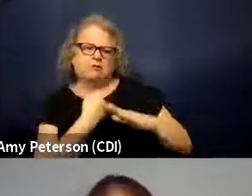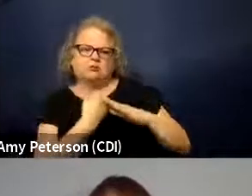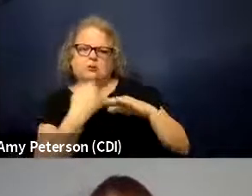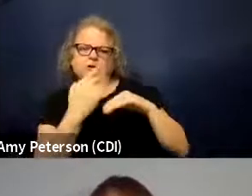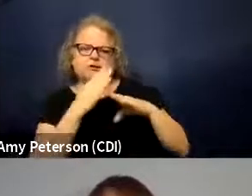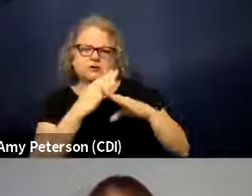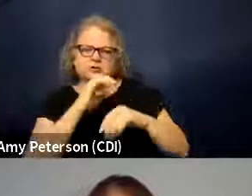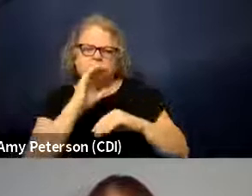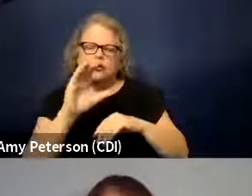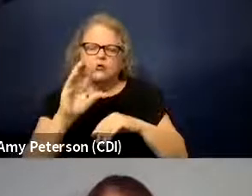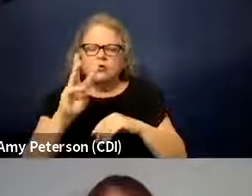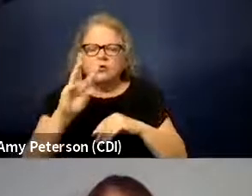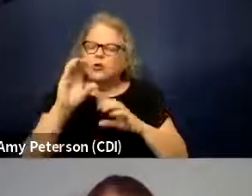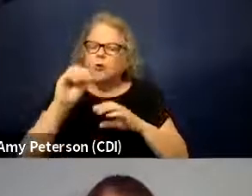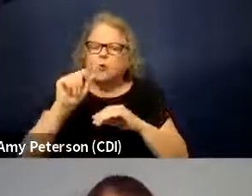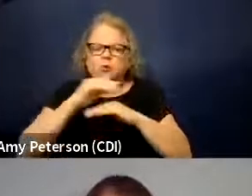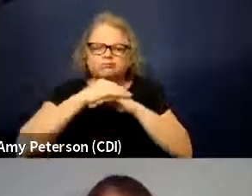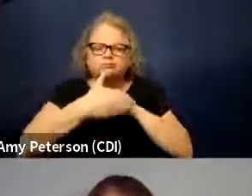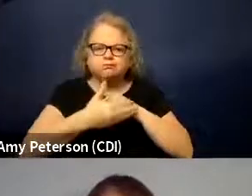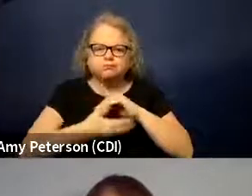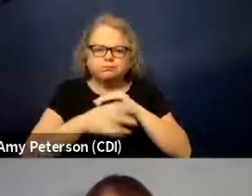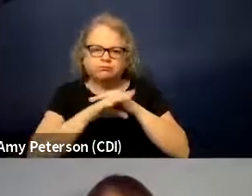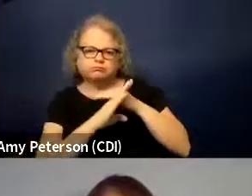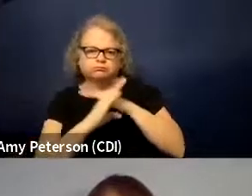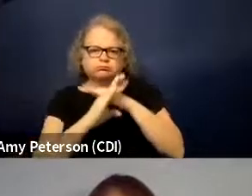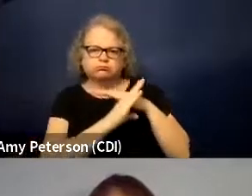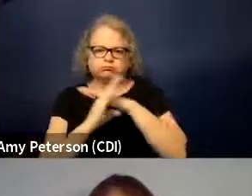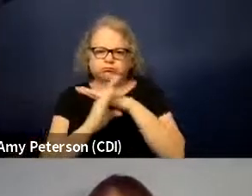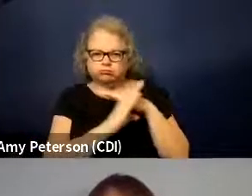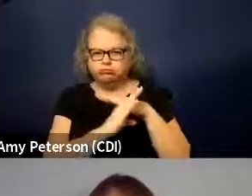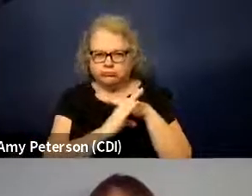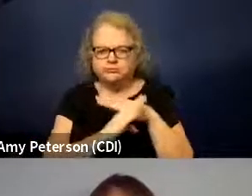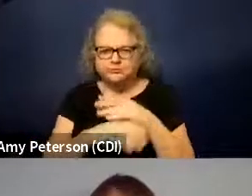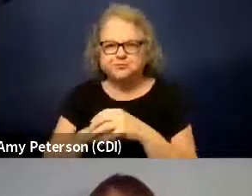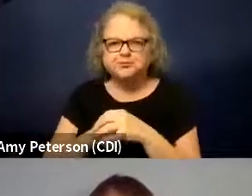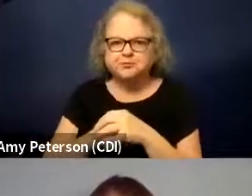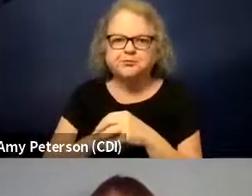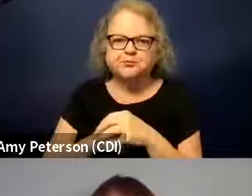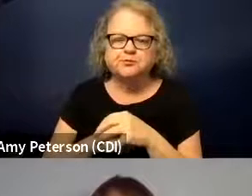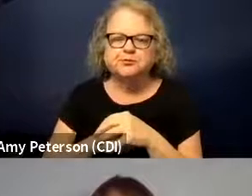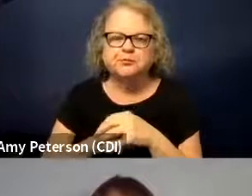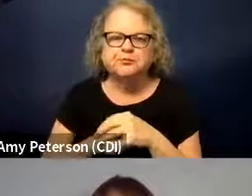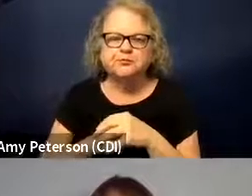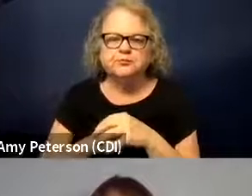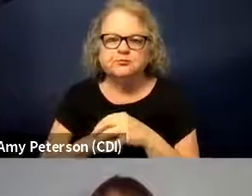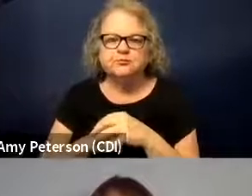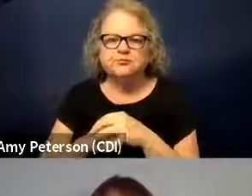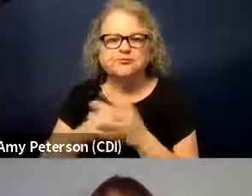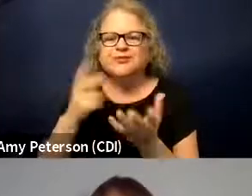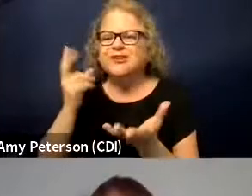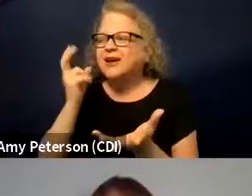Vaccines don't work by putting you in a magic bubble where the virus just bounces off.